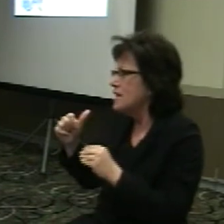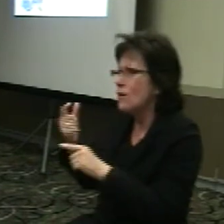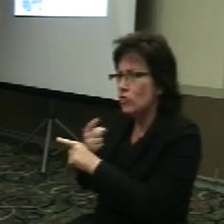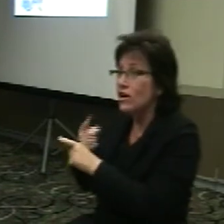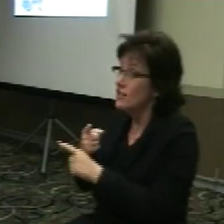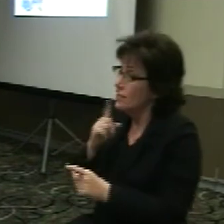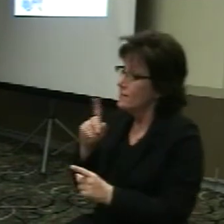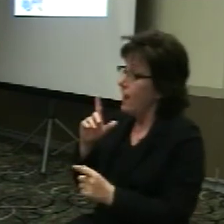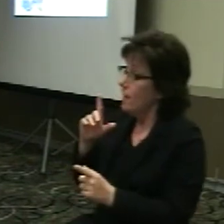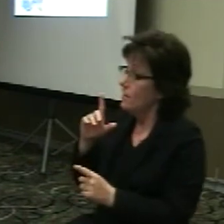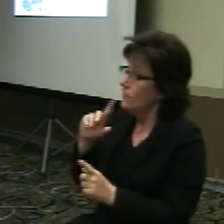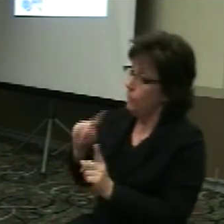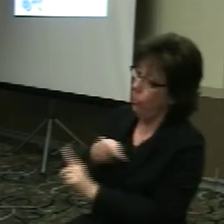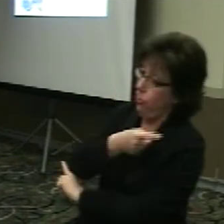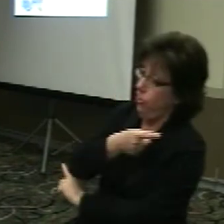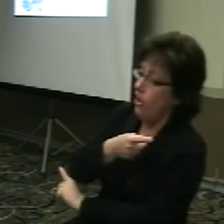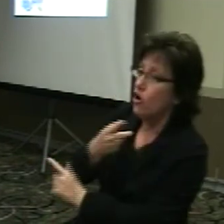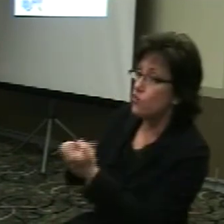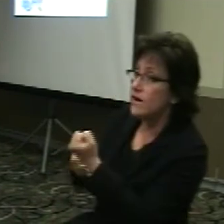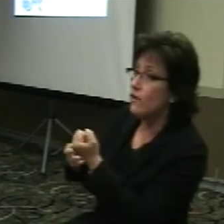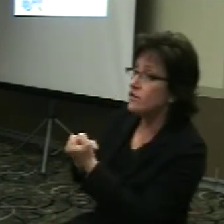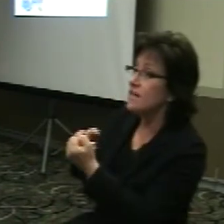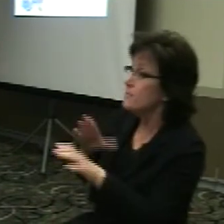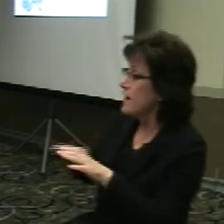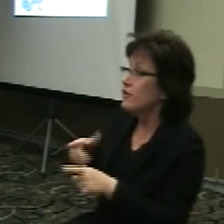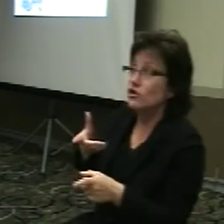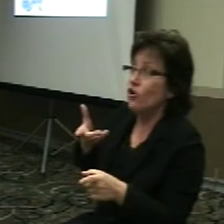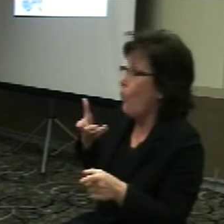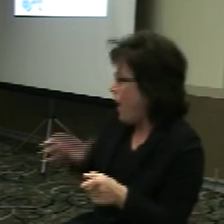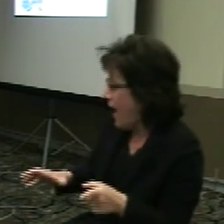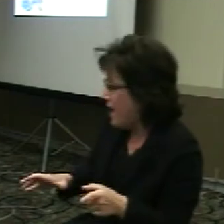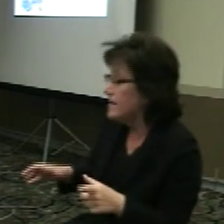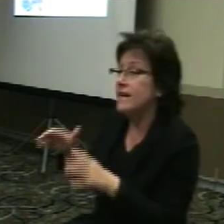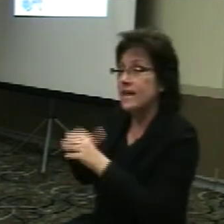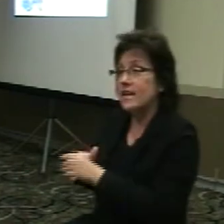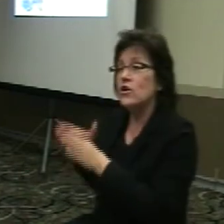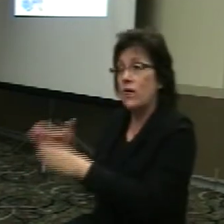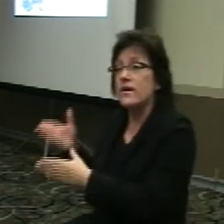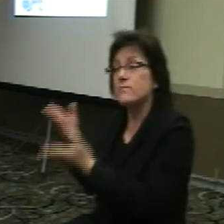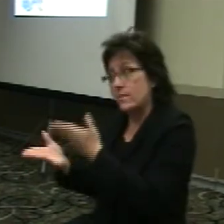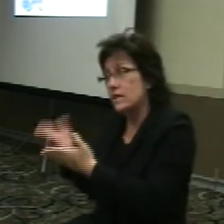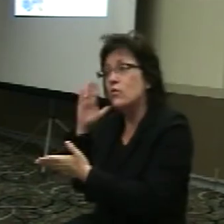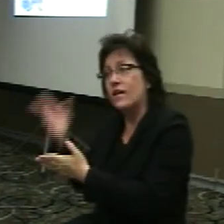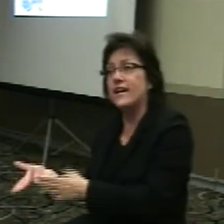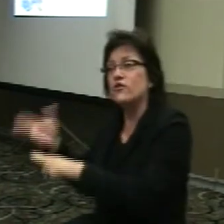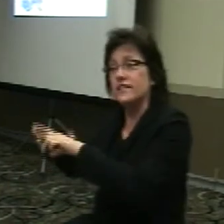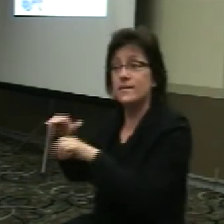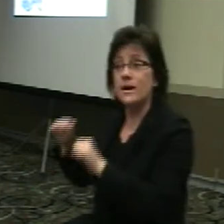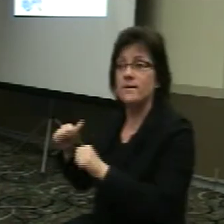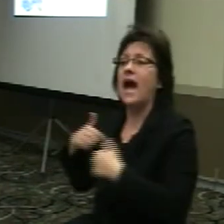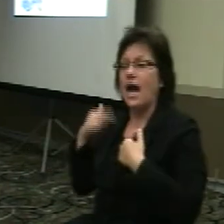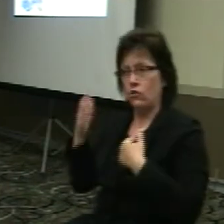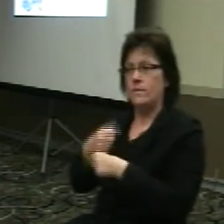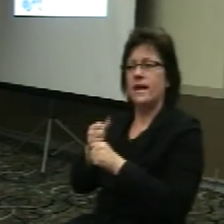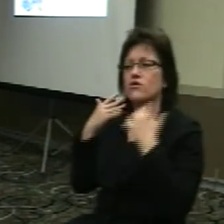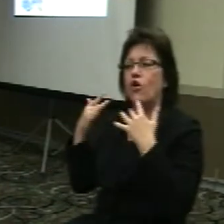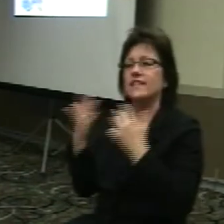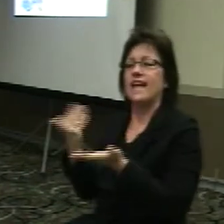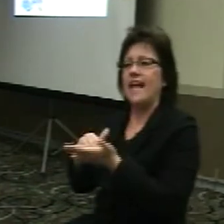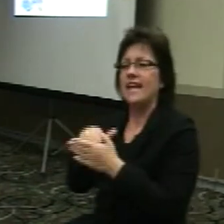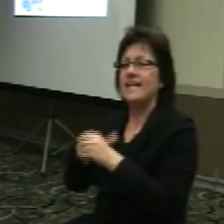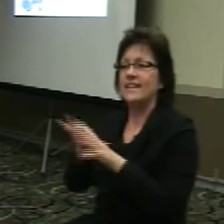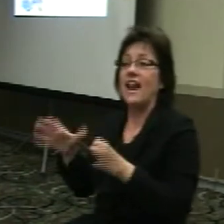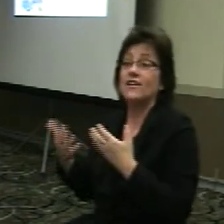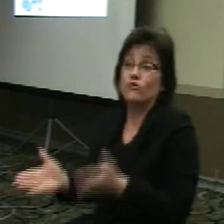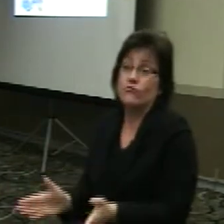of inadvertently reinforcing a behavior she doesn't want in a way that's probably going to increase the probability I will be making noises again in the